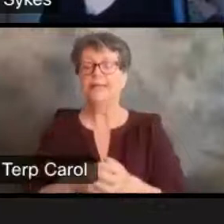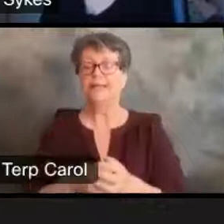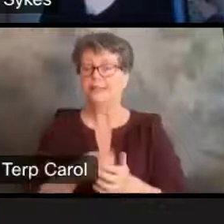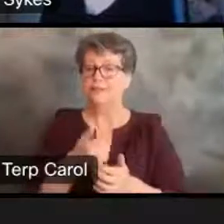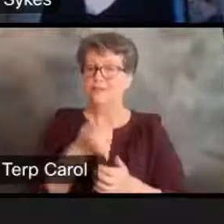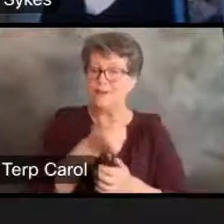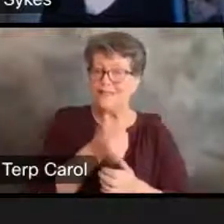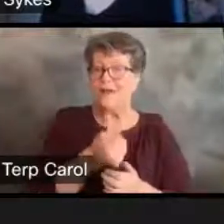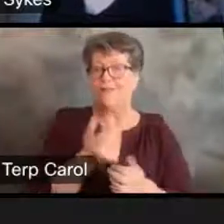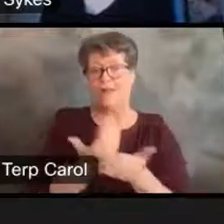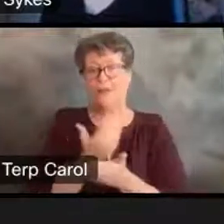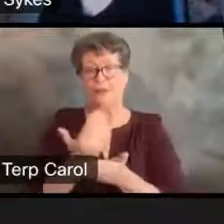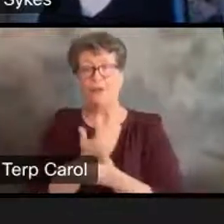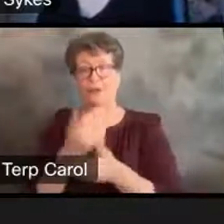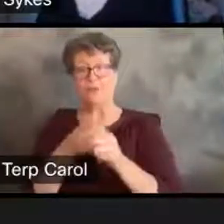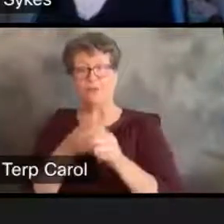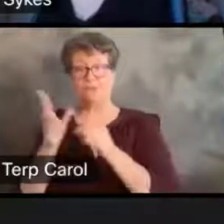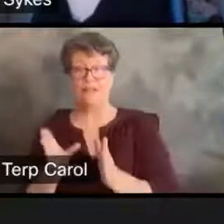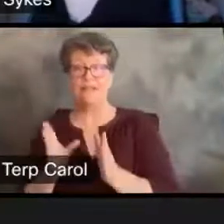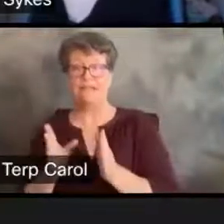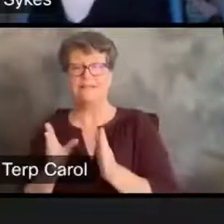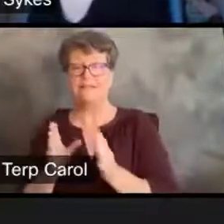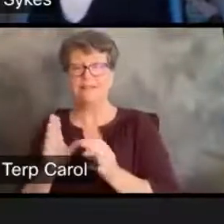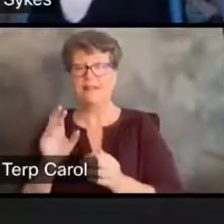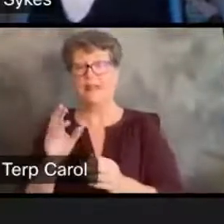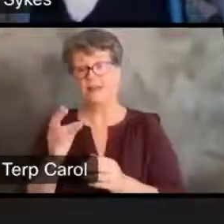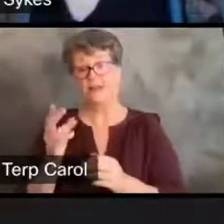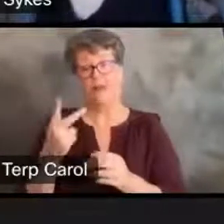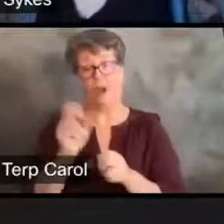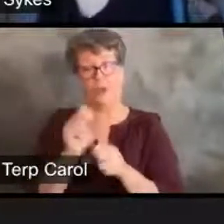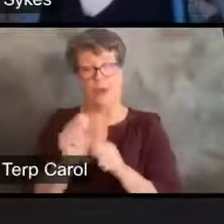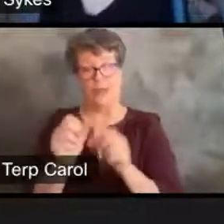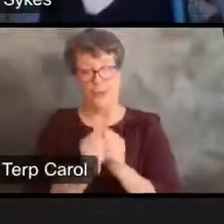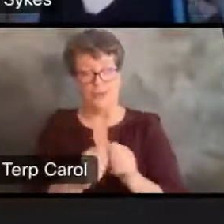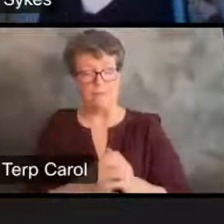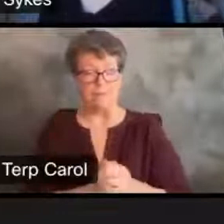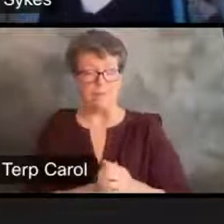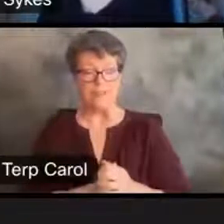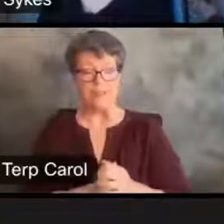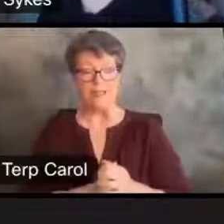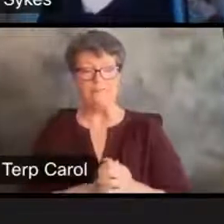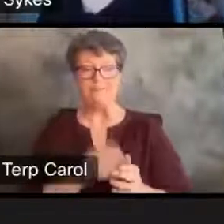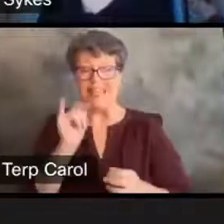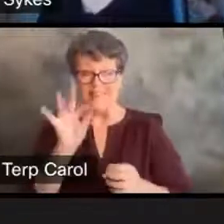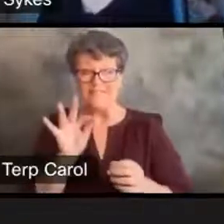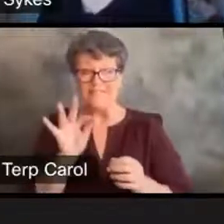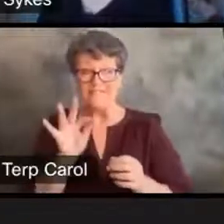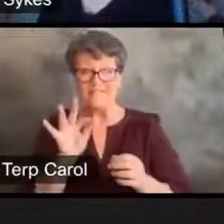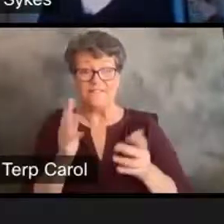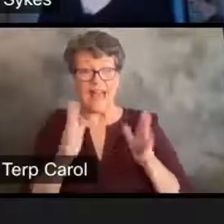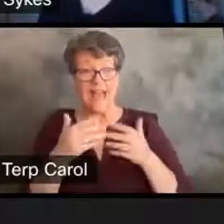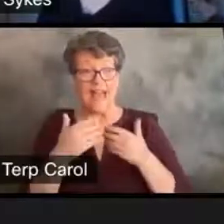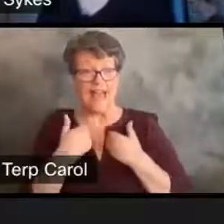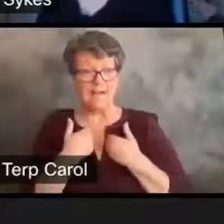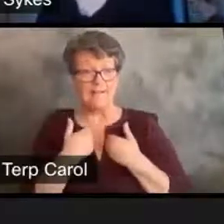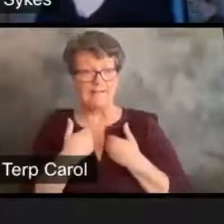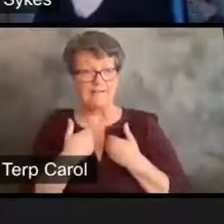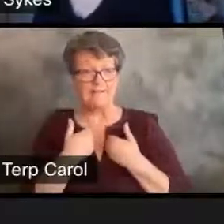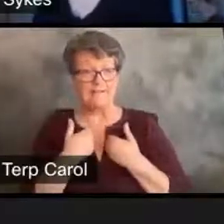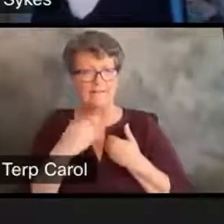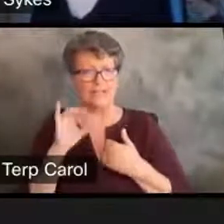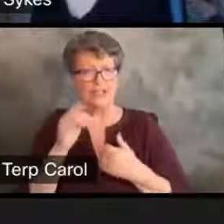Additionally, Jordan's going to give you guys an update on the health and safety waiver process and some of the things that her and our new health and safety waiver specialist, Norma,